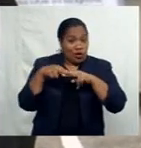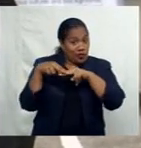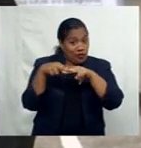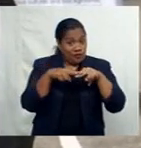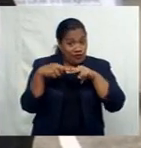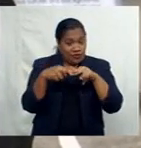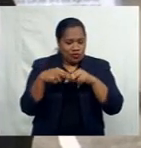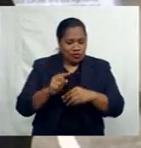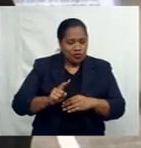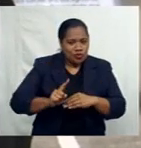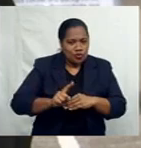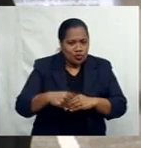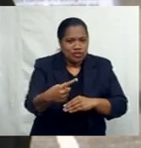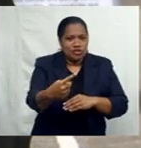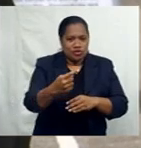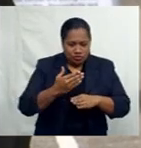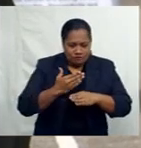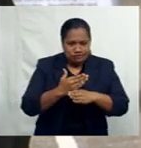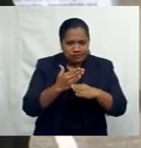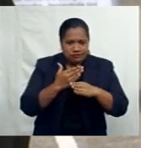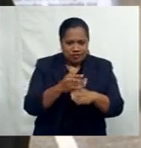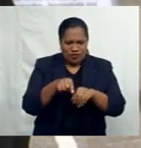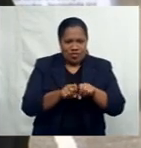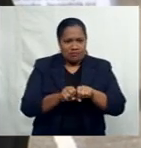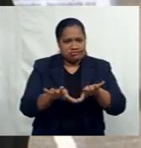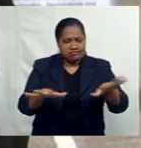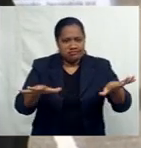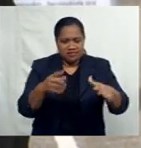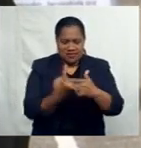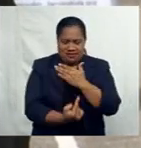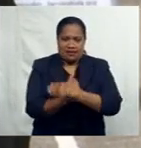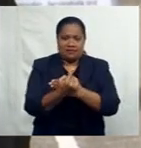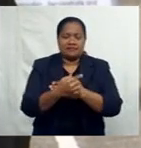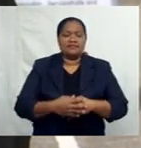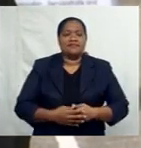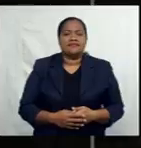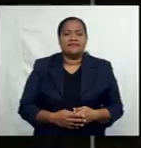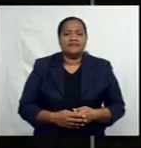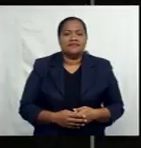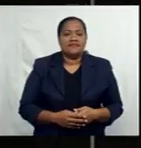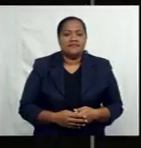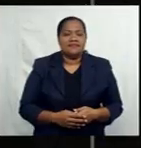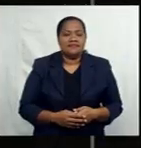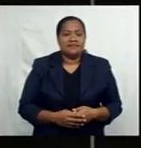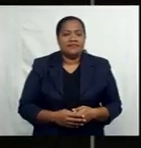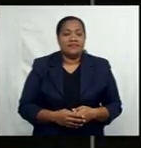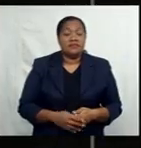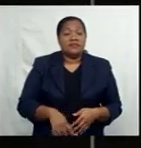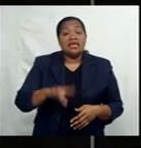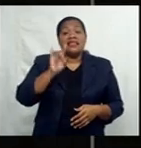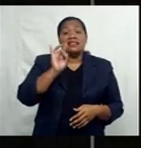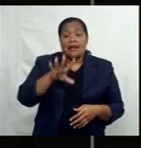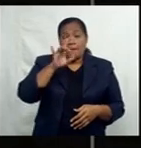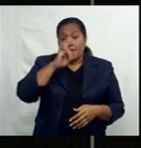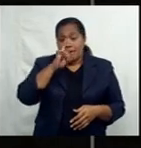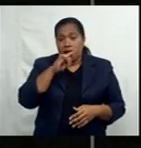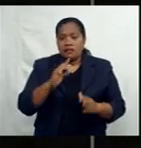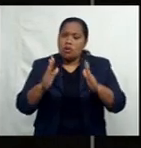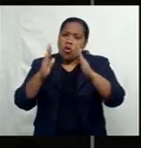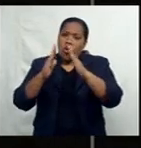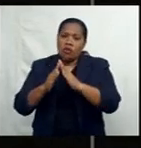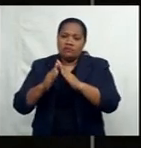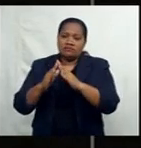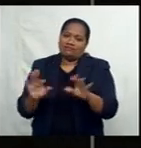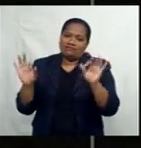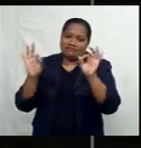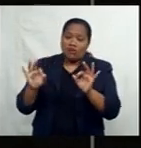grapple with the impact of the pandemic. Josiah Nanunga, FBC News. 10 people have been left homeless after a